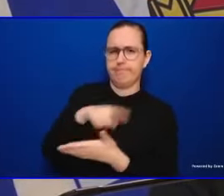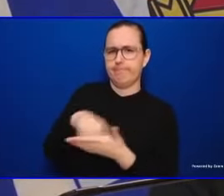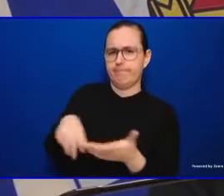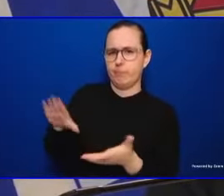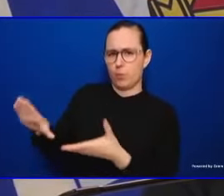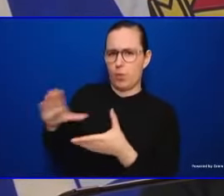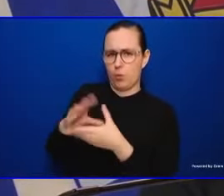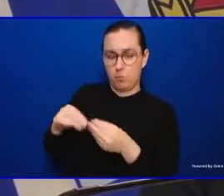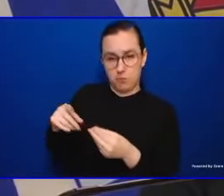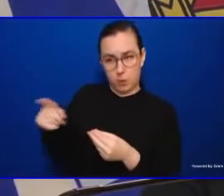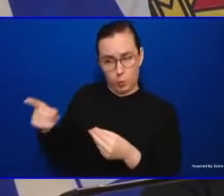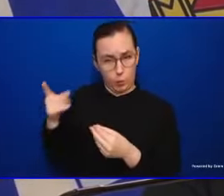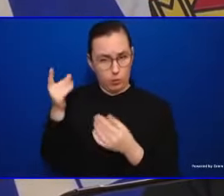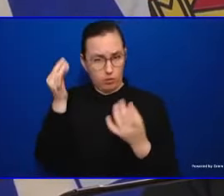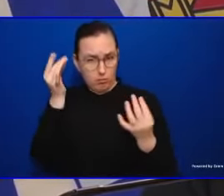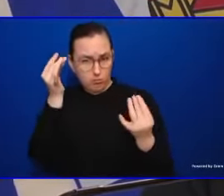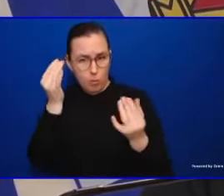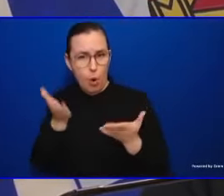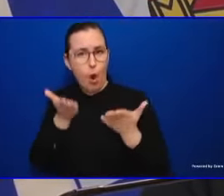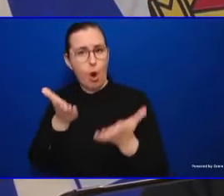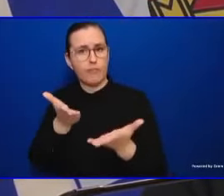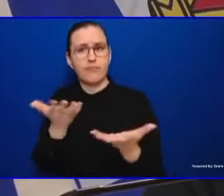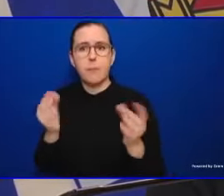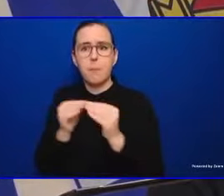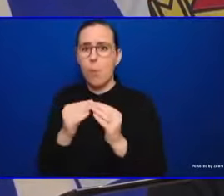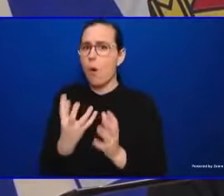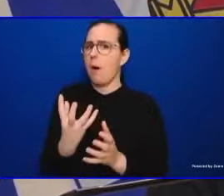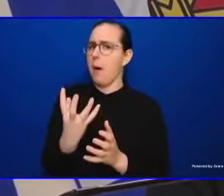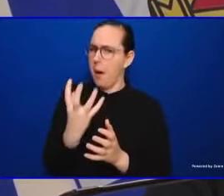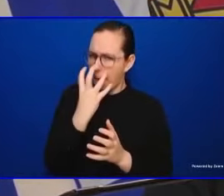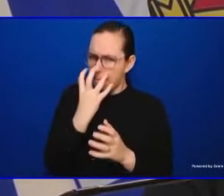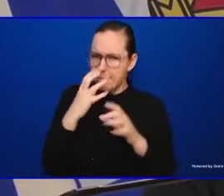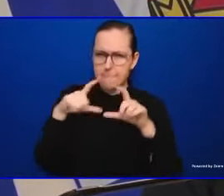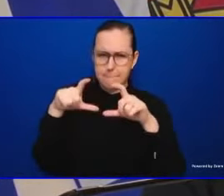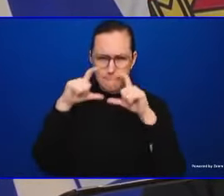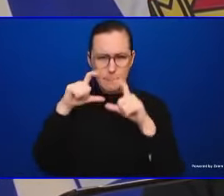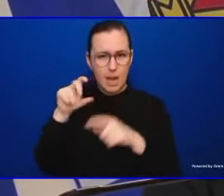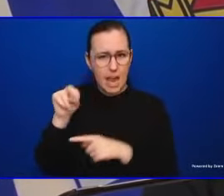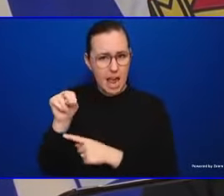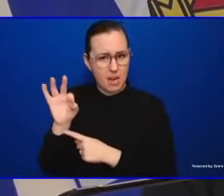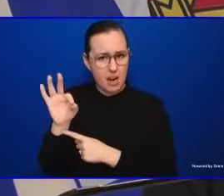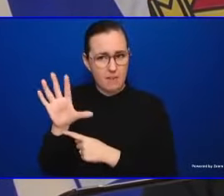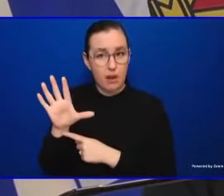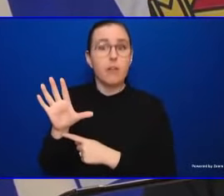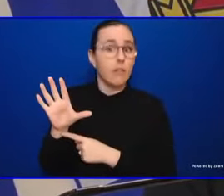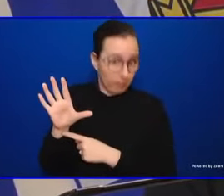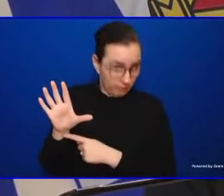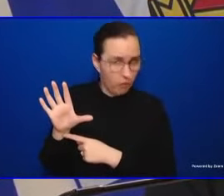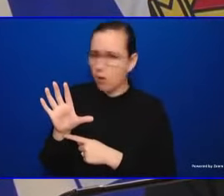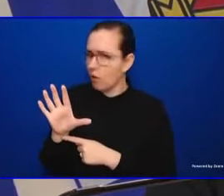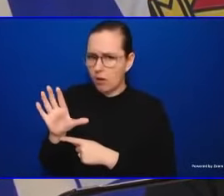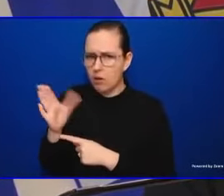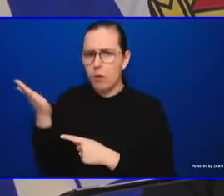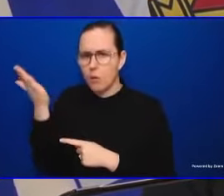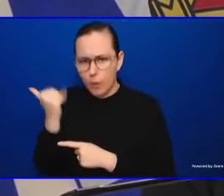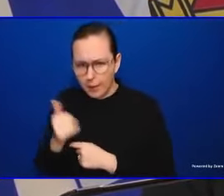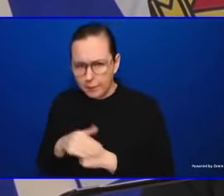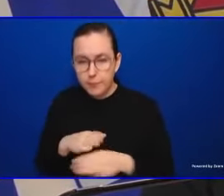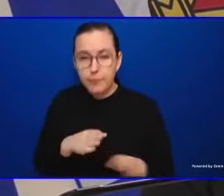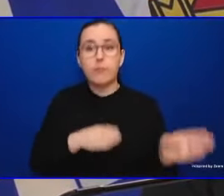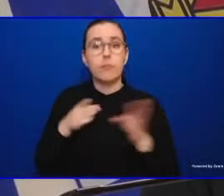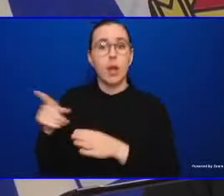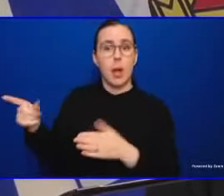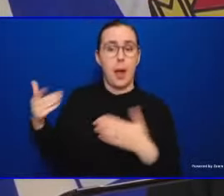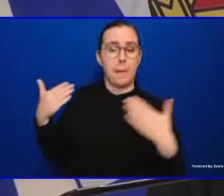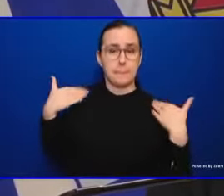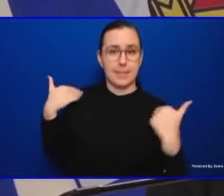free N95s? If not, why not? And Minister Whiteside, the BCTF wants free N95s for anyone who wants